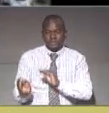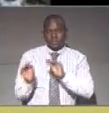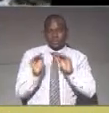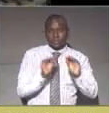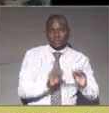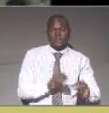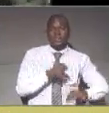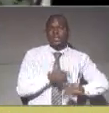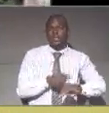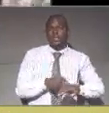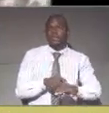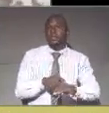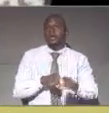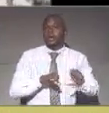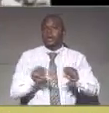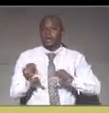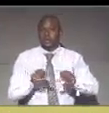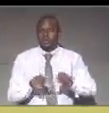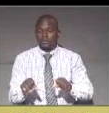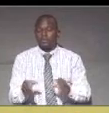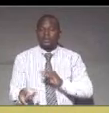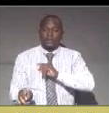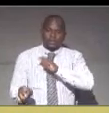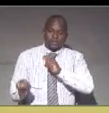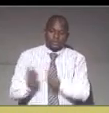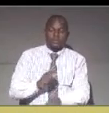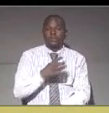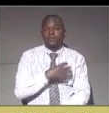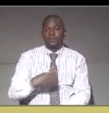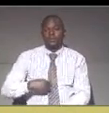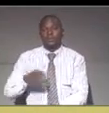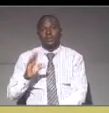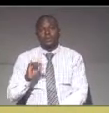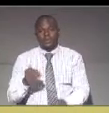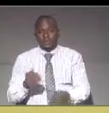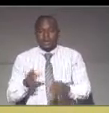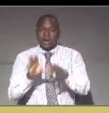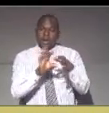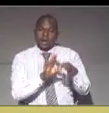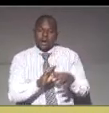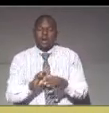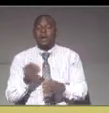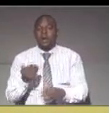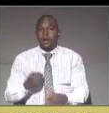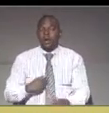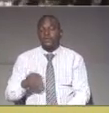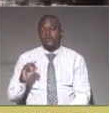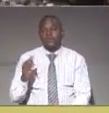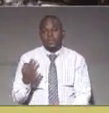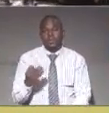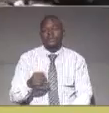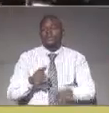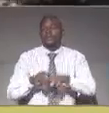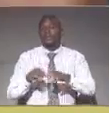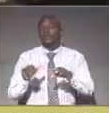period to a civilian administration. The Transitional Military Council said the alliance would have 2/3 of the seats on